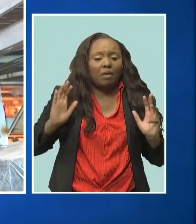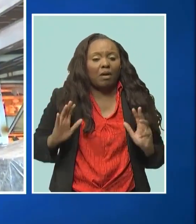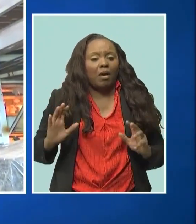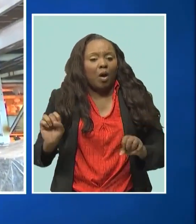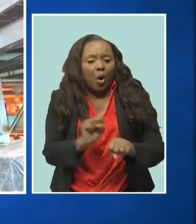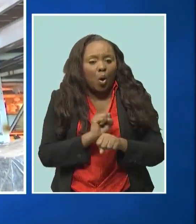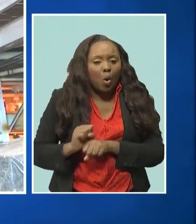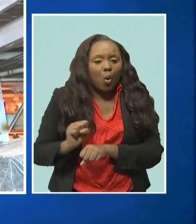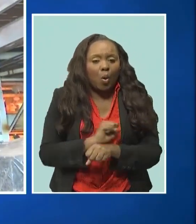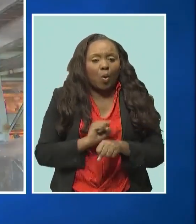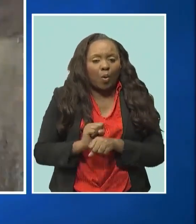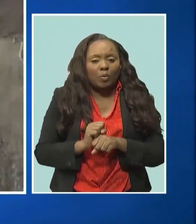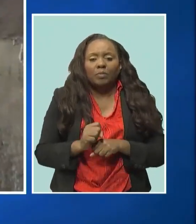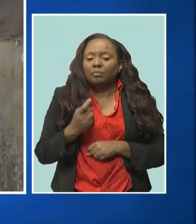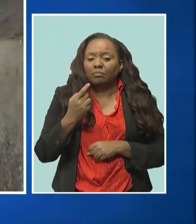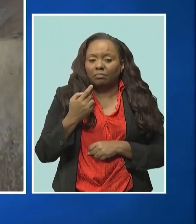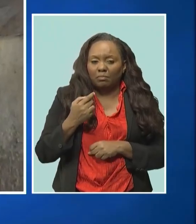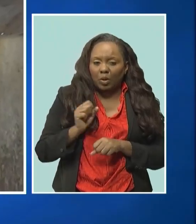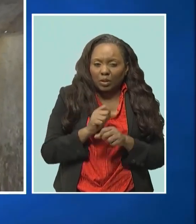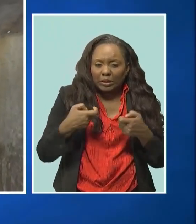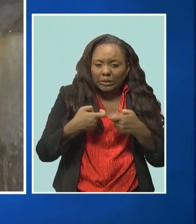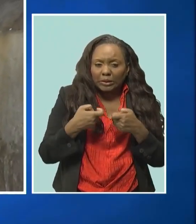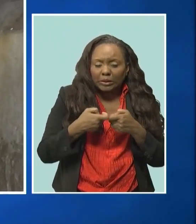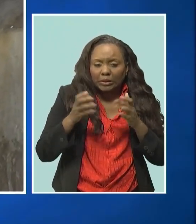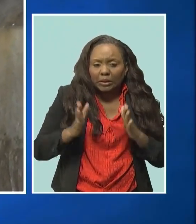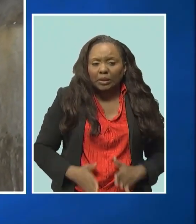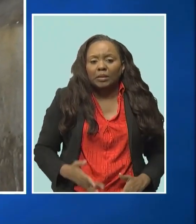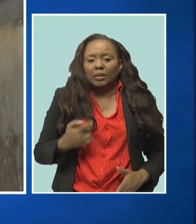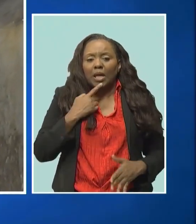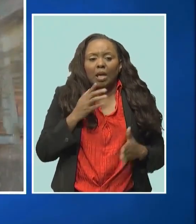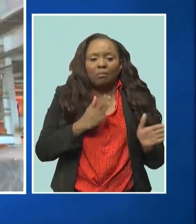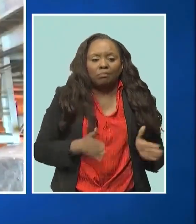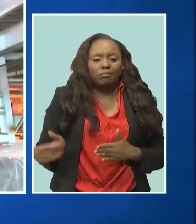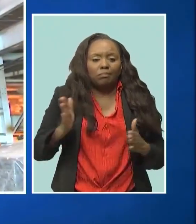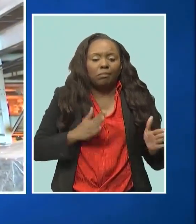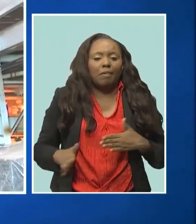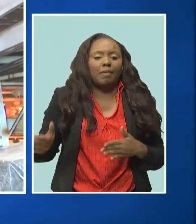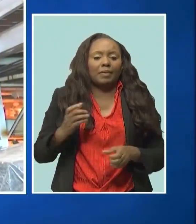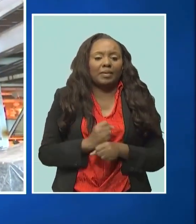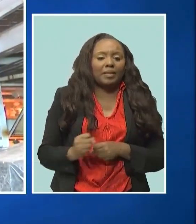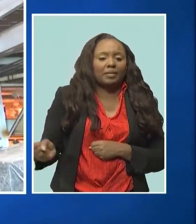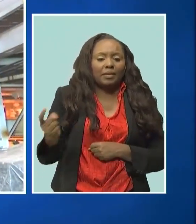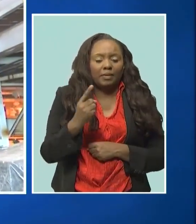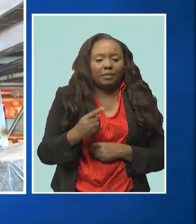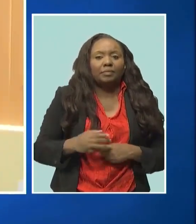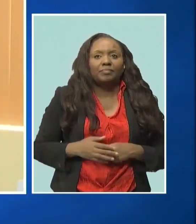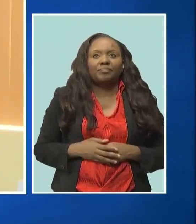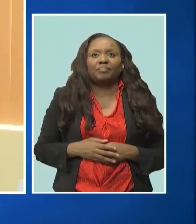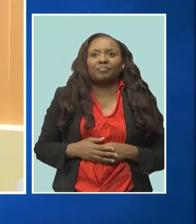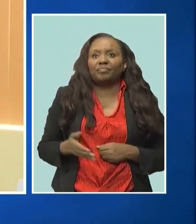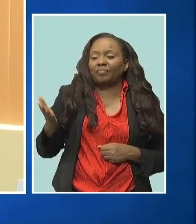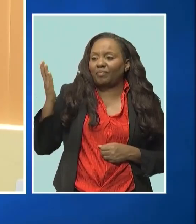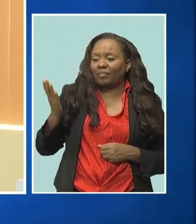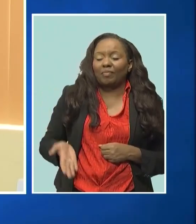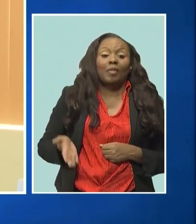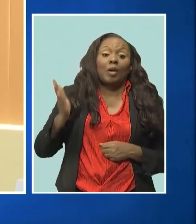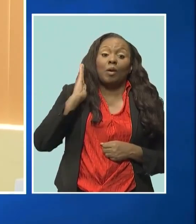engineer, Bruce Gopal, says preparations have started for next year's crop. We definitely will be